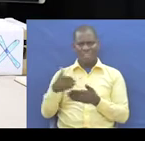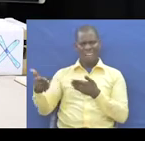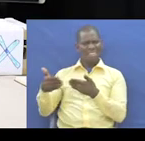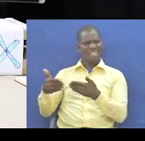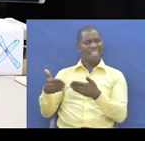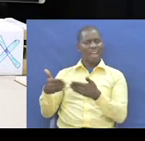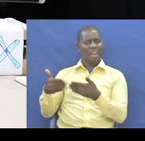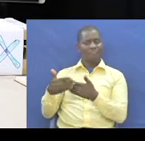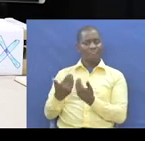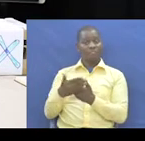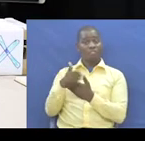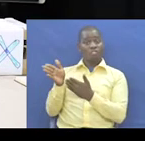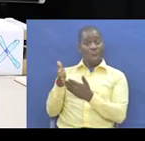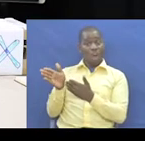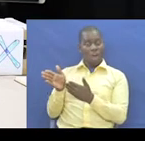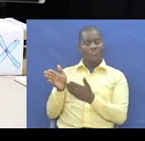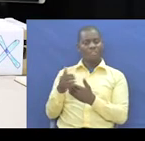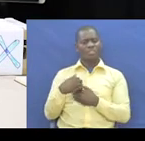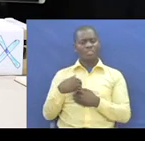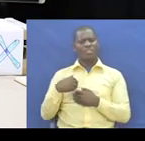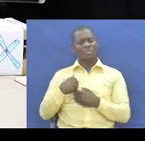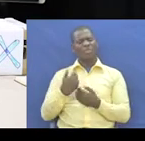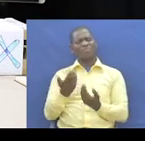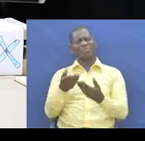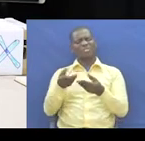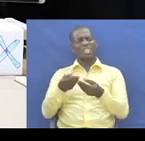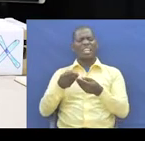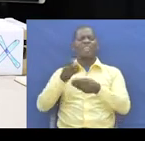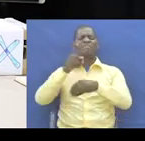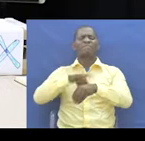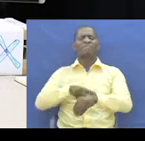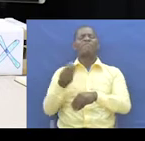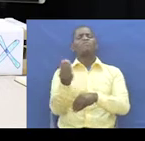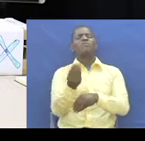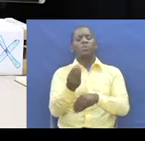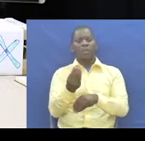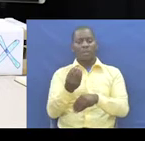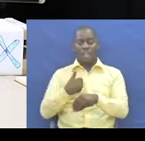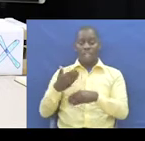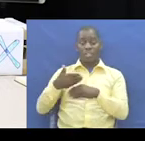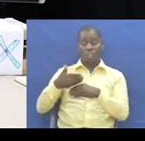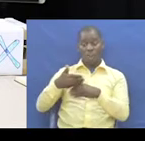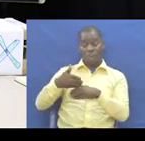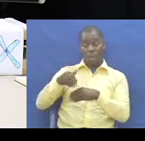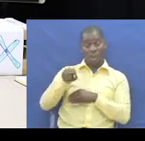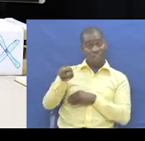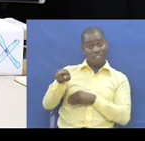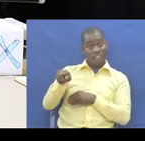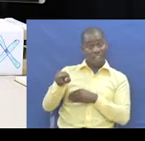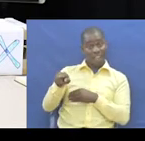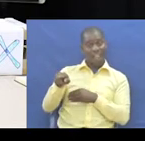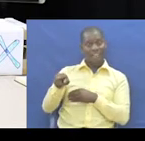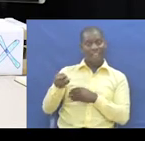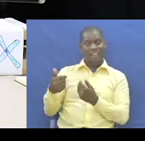are in the place where you can access the door or you can access a window. Now, please take